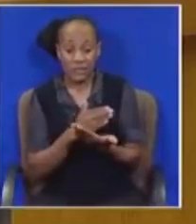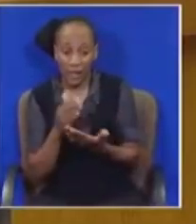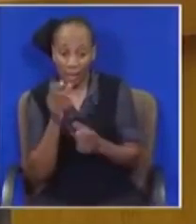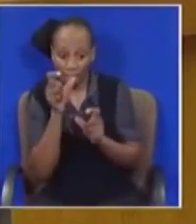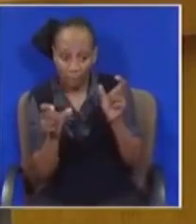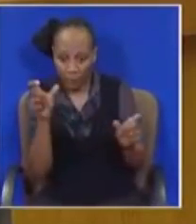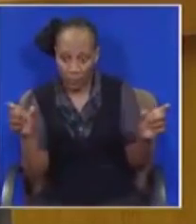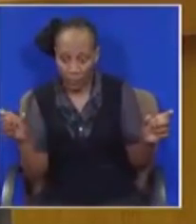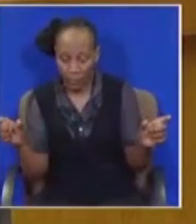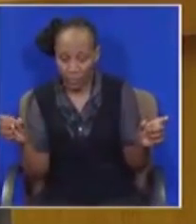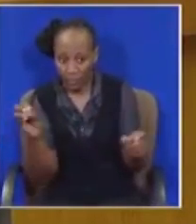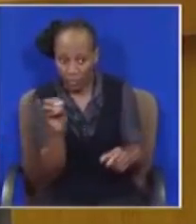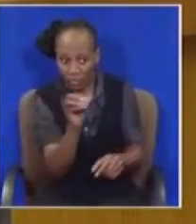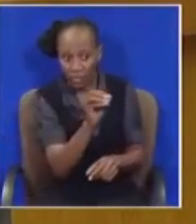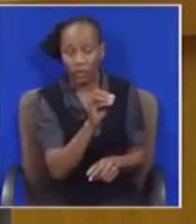who yesterday